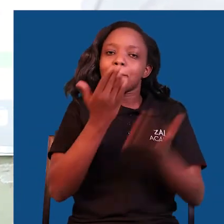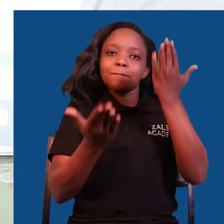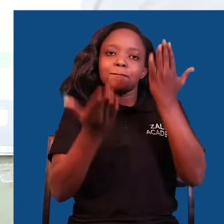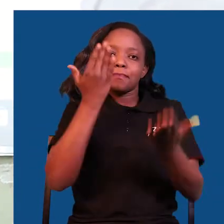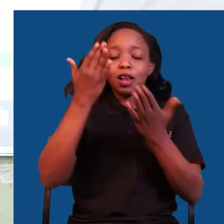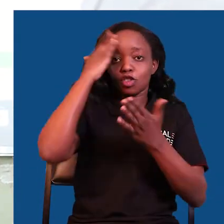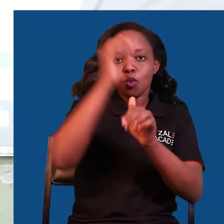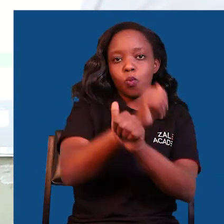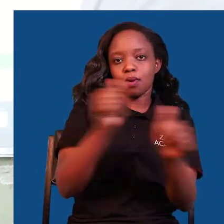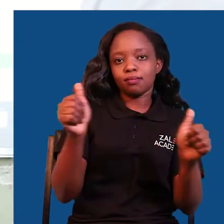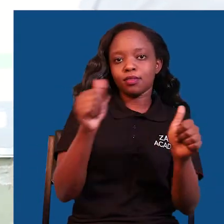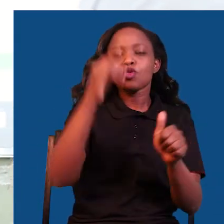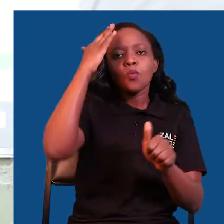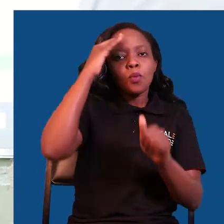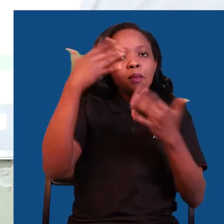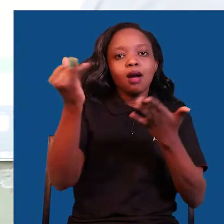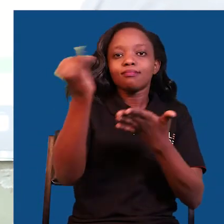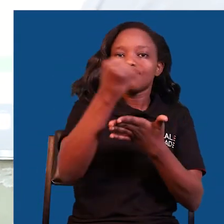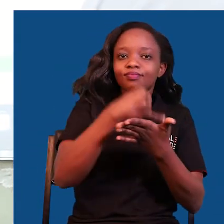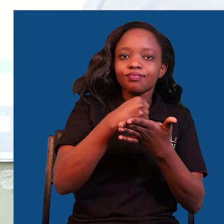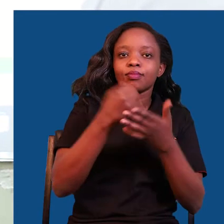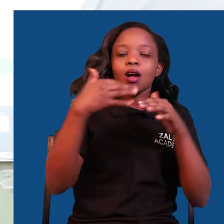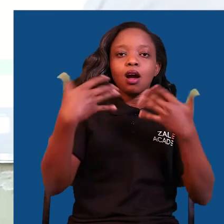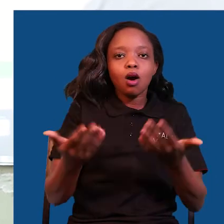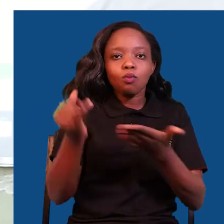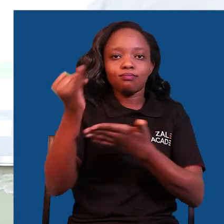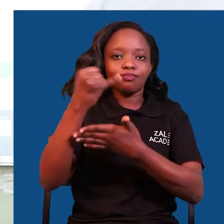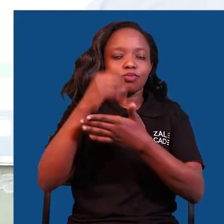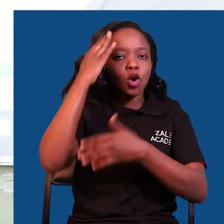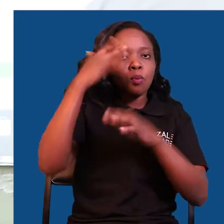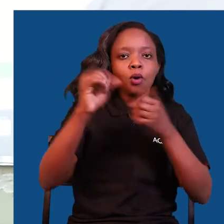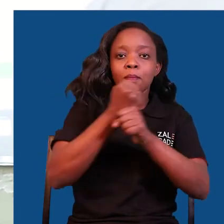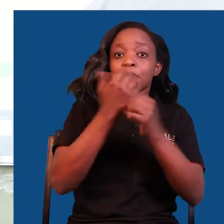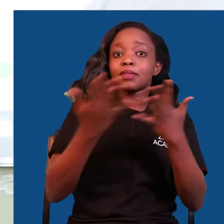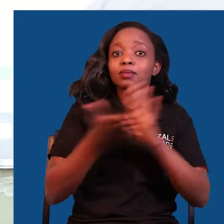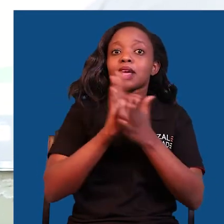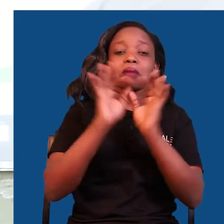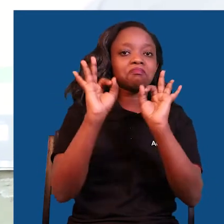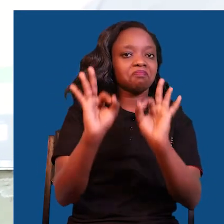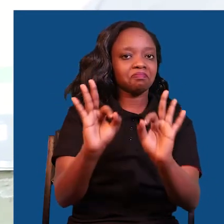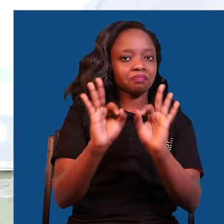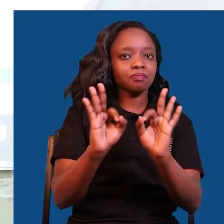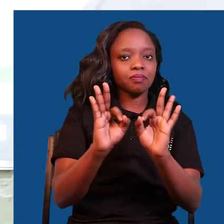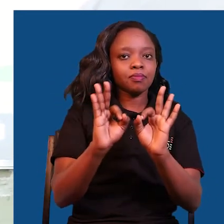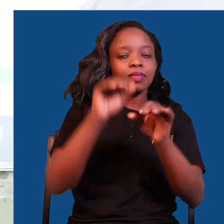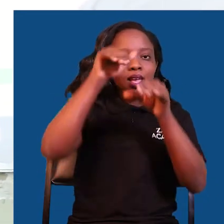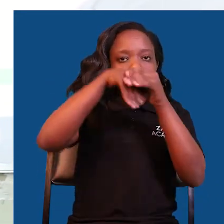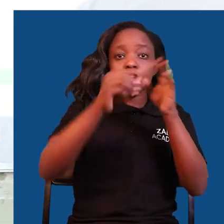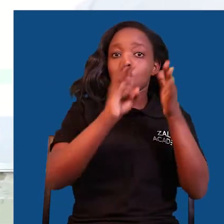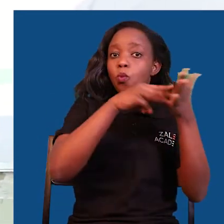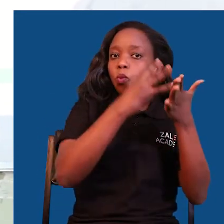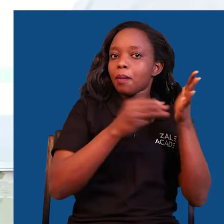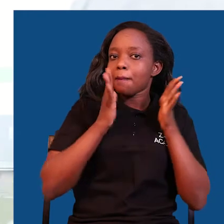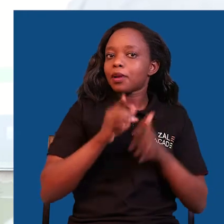with this color. You know how to design, you know how to sketch, you know how to make things look good. In web